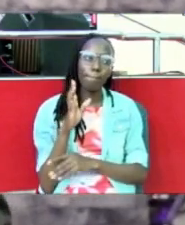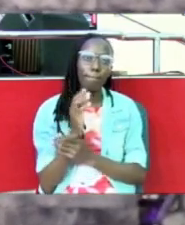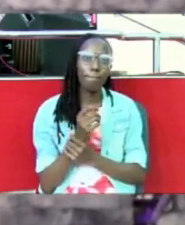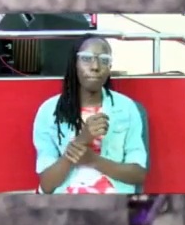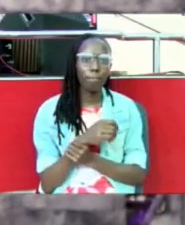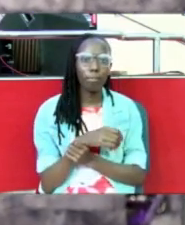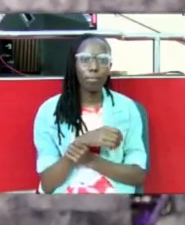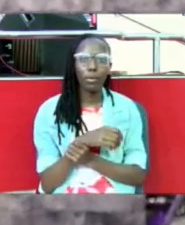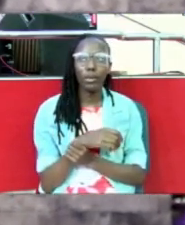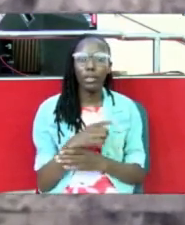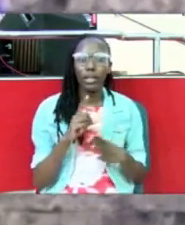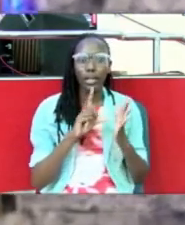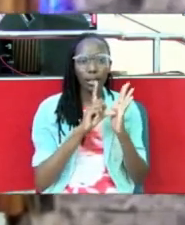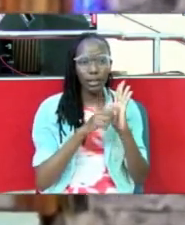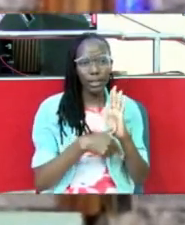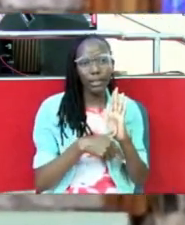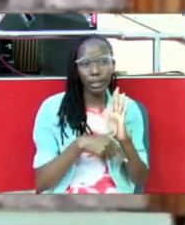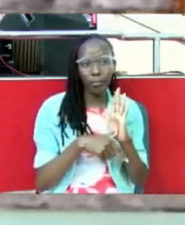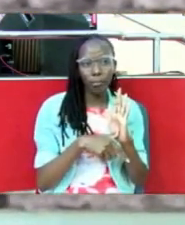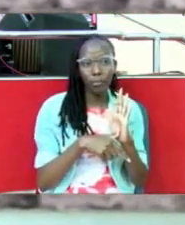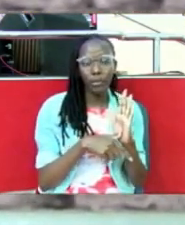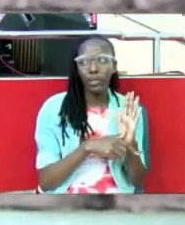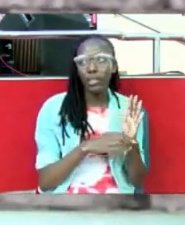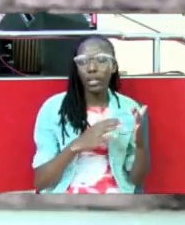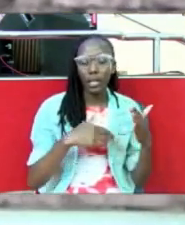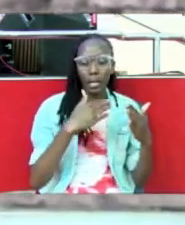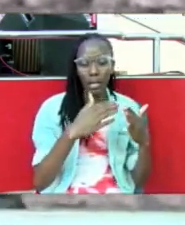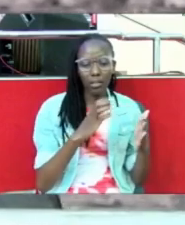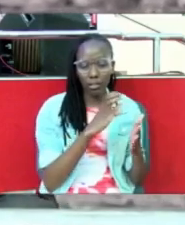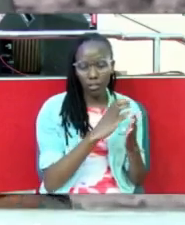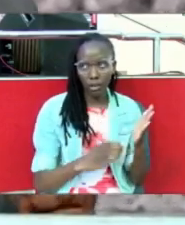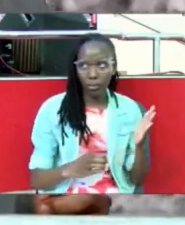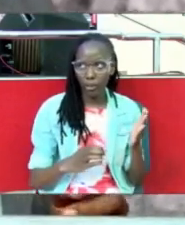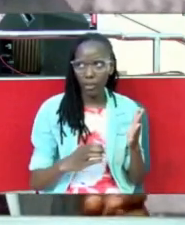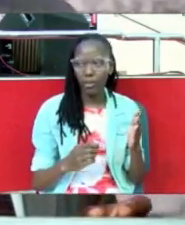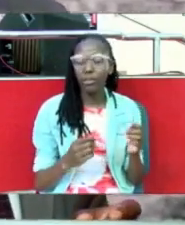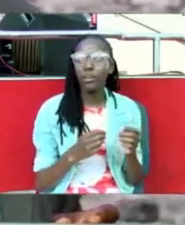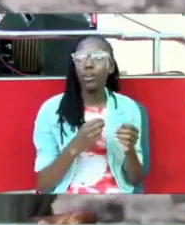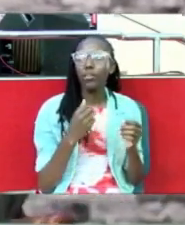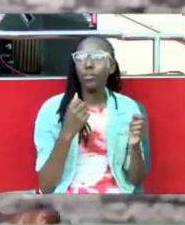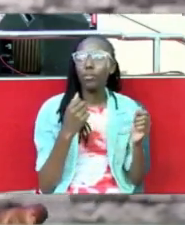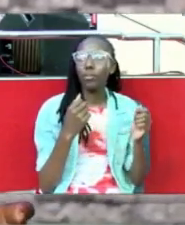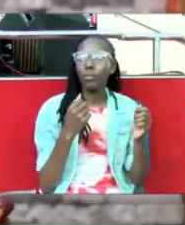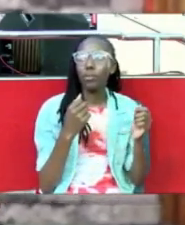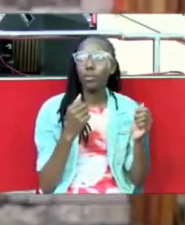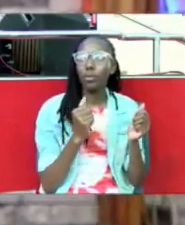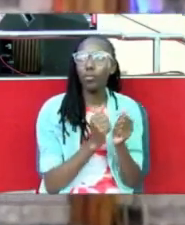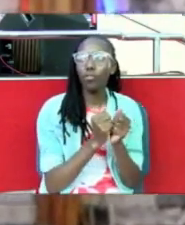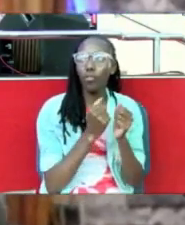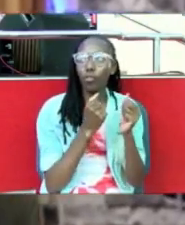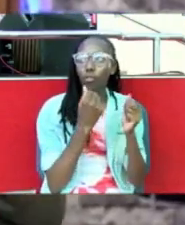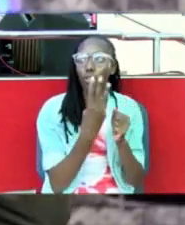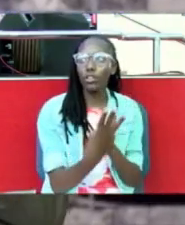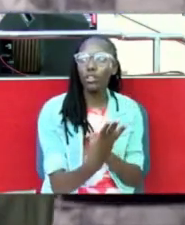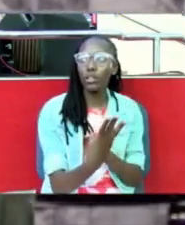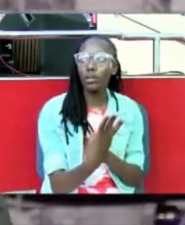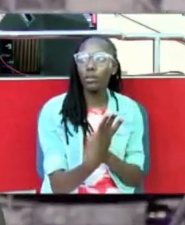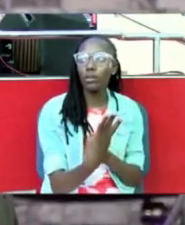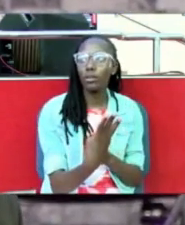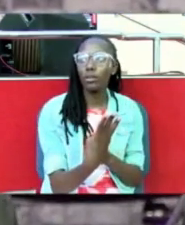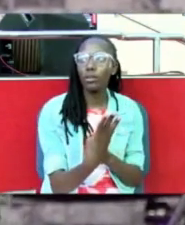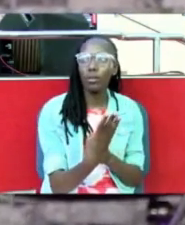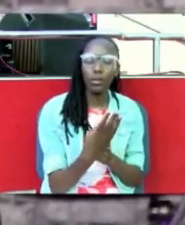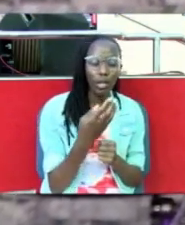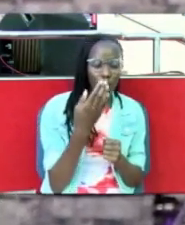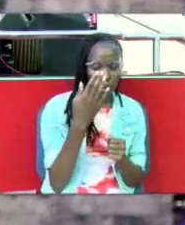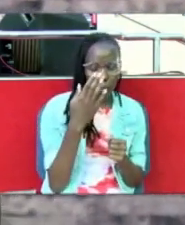Mungu. And later in the following chapter, that is Numbers 14. Katika sura inayofuata, because of their disobedience from